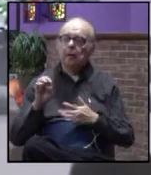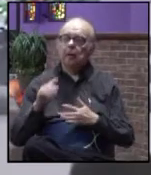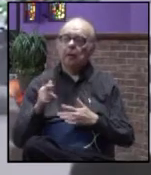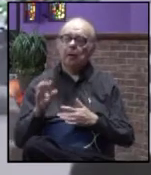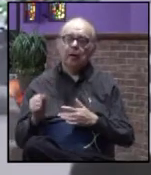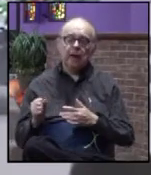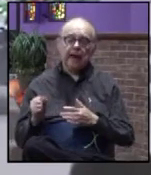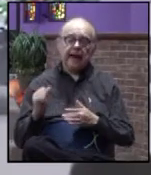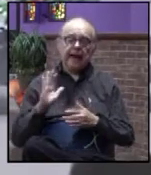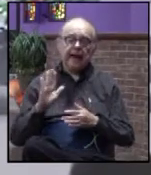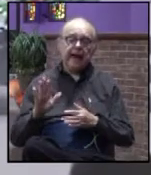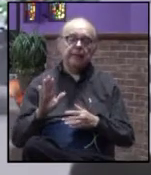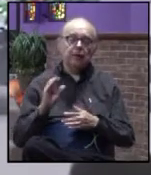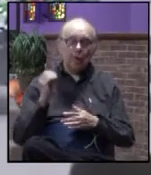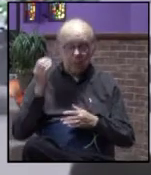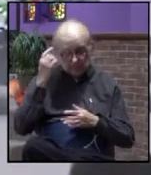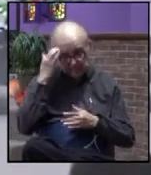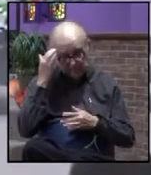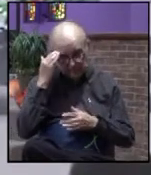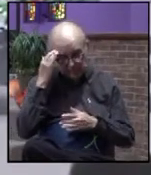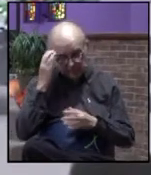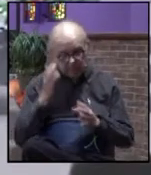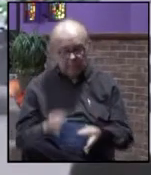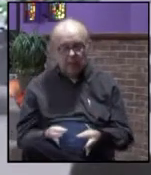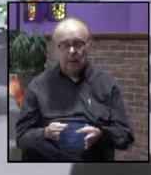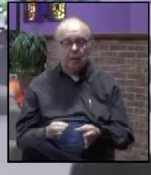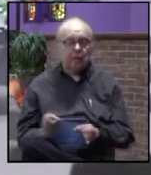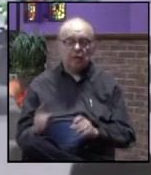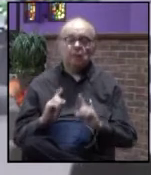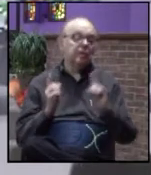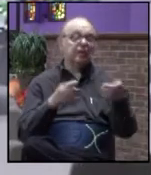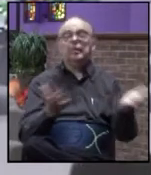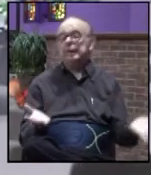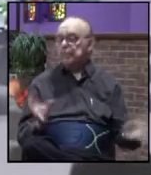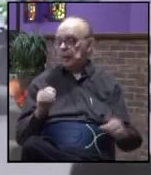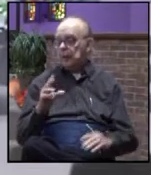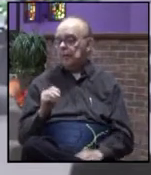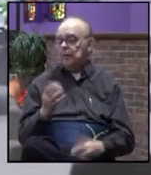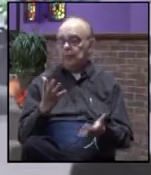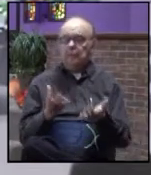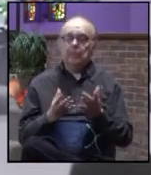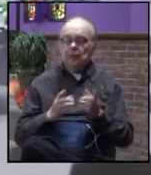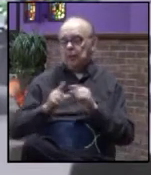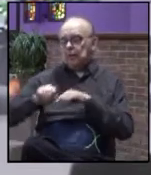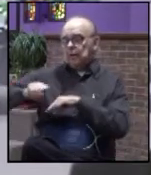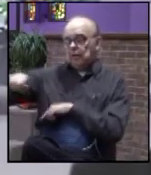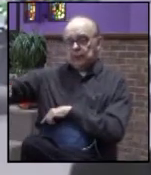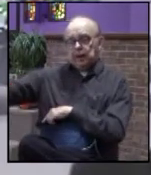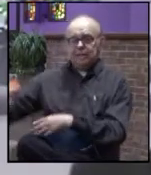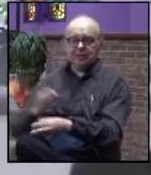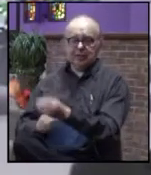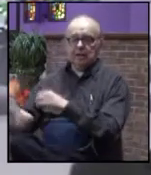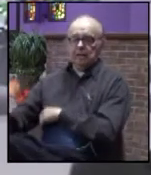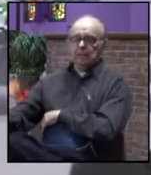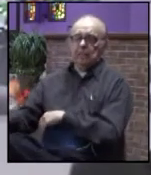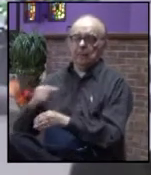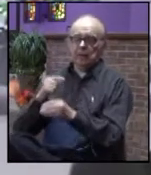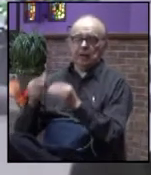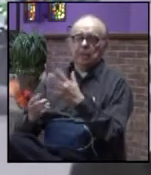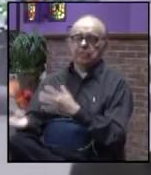mind of their own and they decided, I didn't want to go there, I want to go over here on the